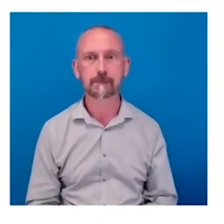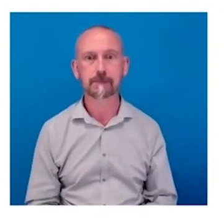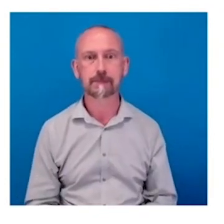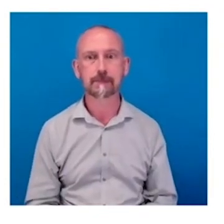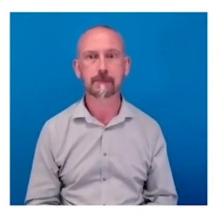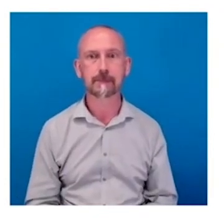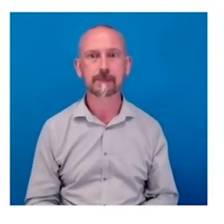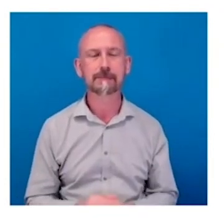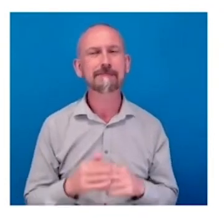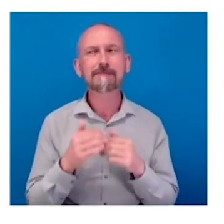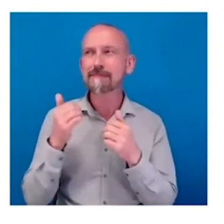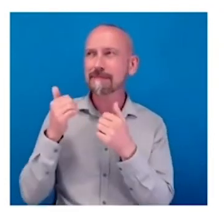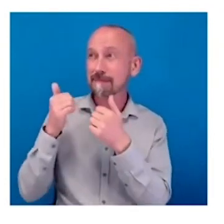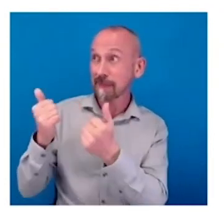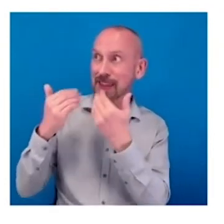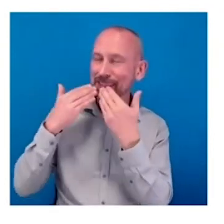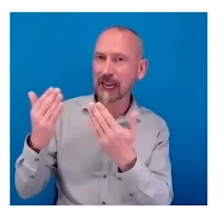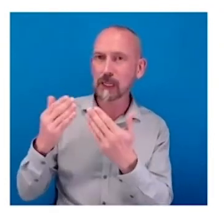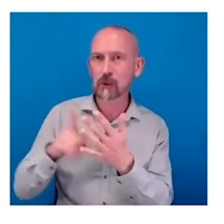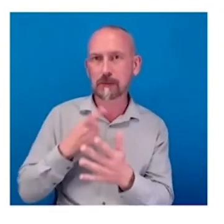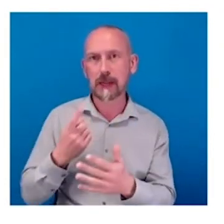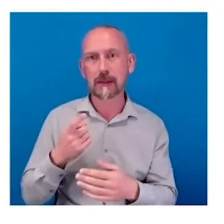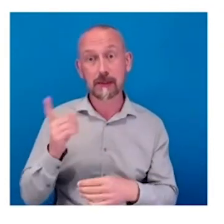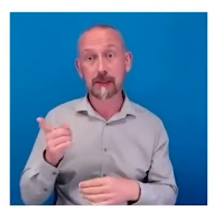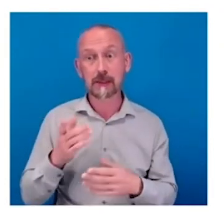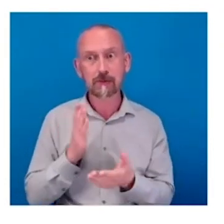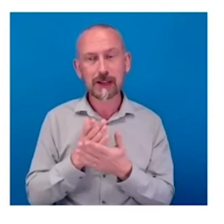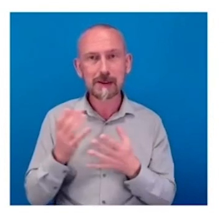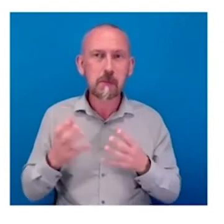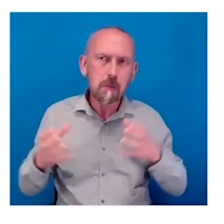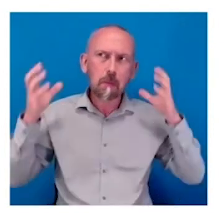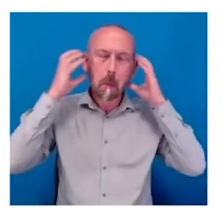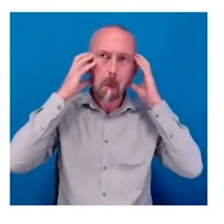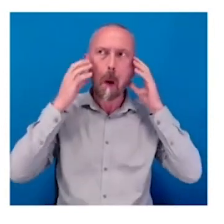Thank you, Jarnail. That's fantastic. I did get it to work. You're right, it does work.